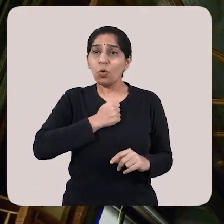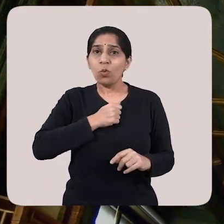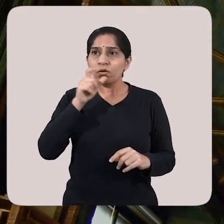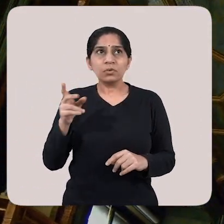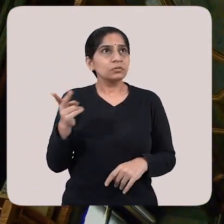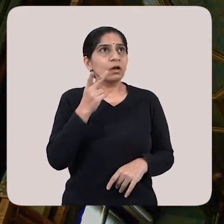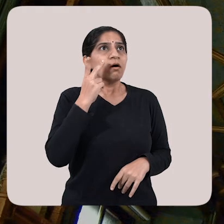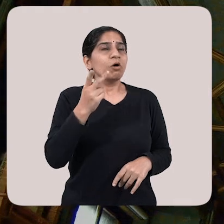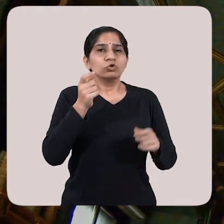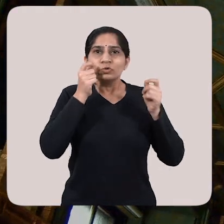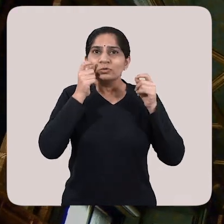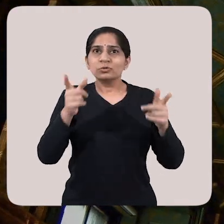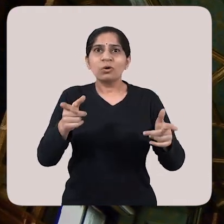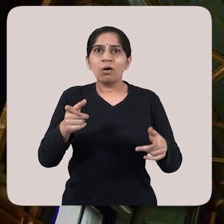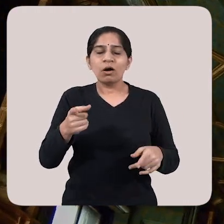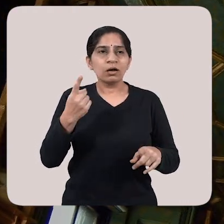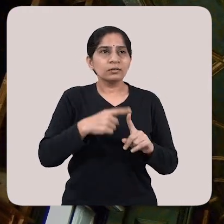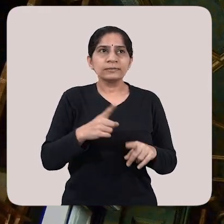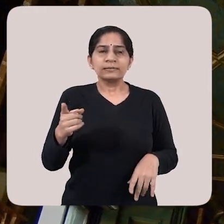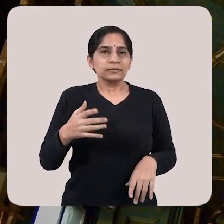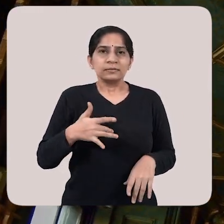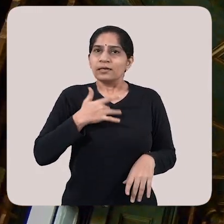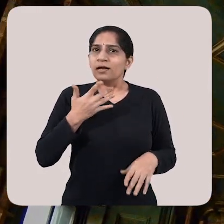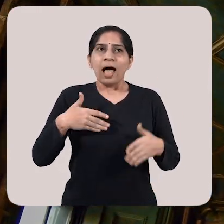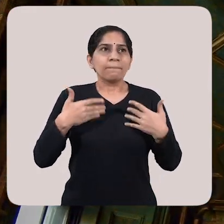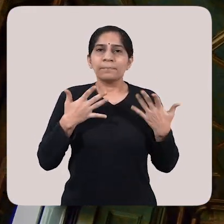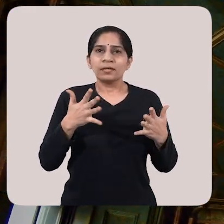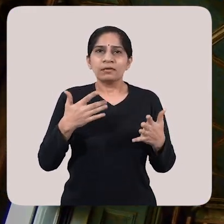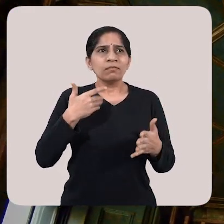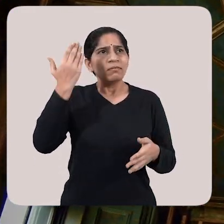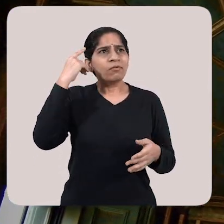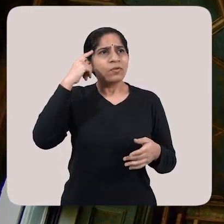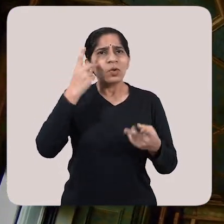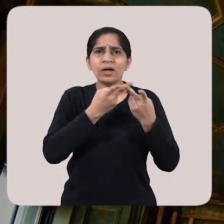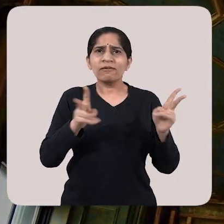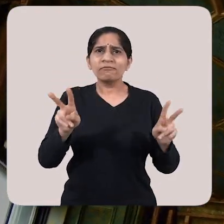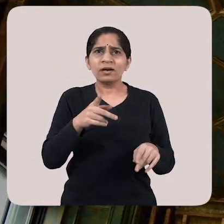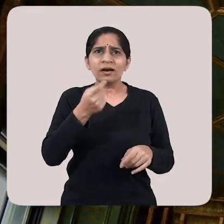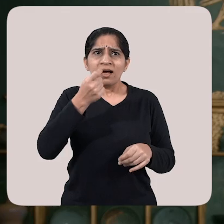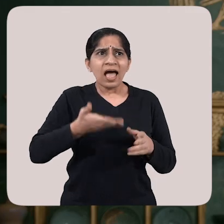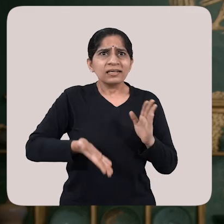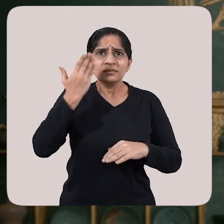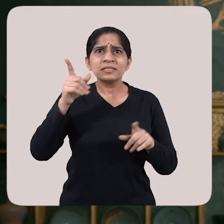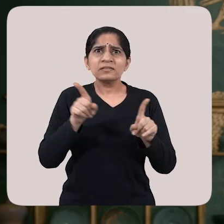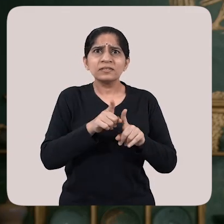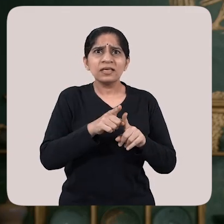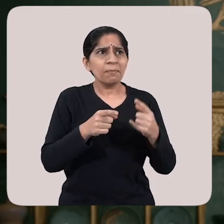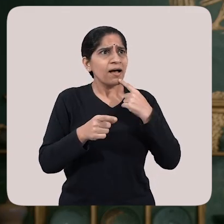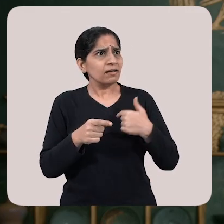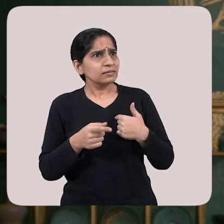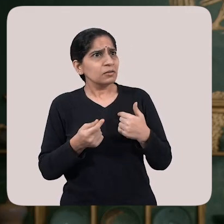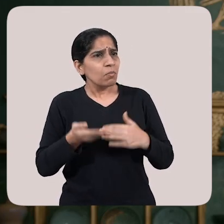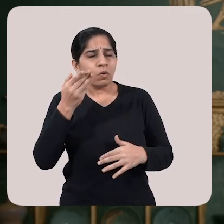with the artist over the extent of the transformation and the price Whistler demanded for the work. Leyland